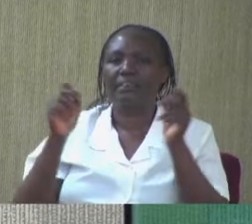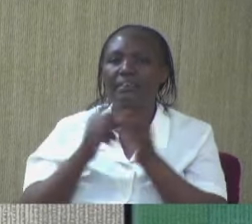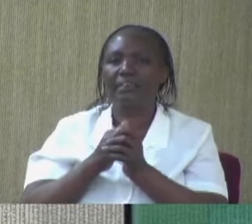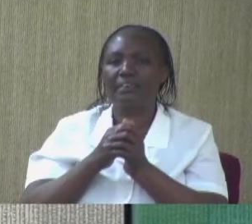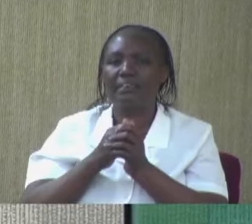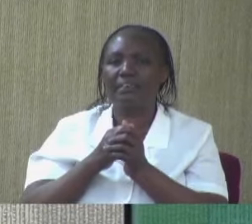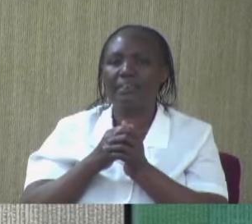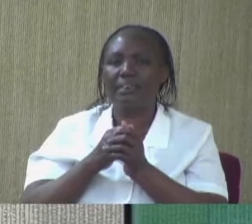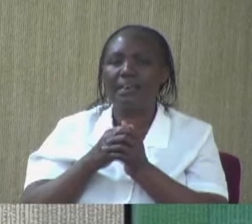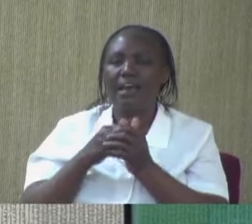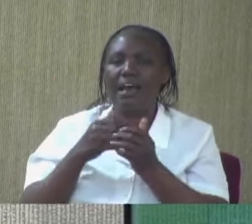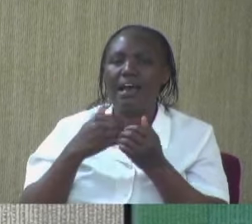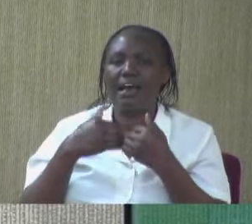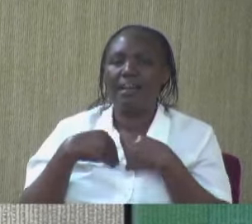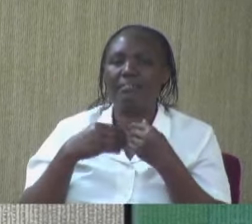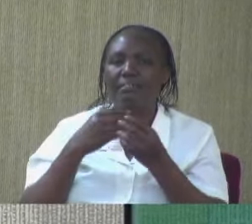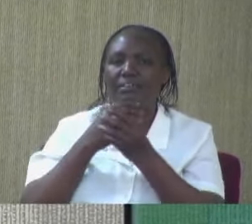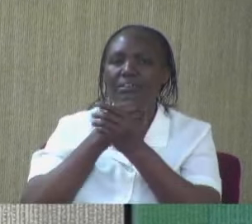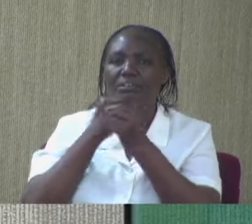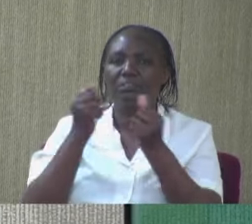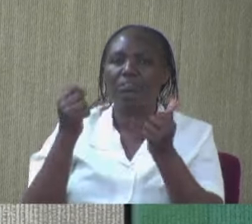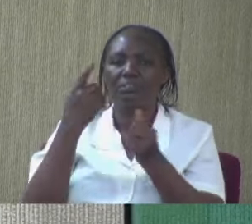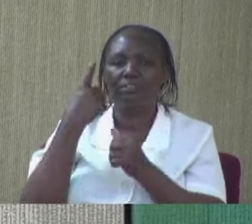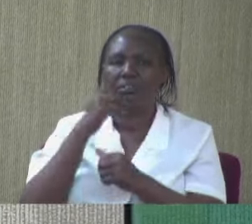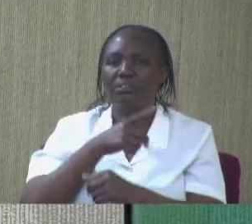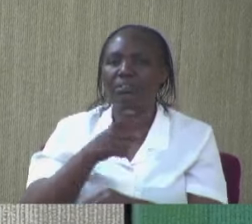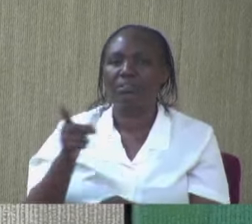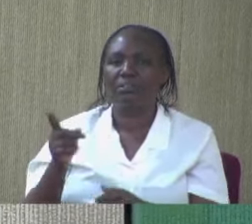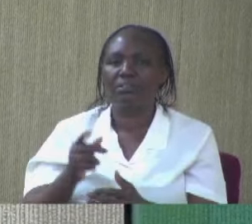I have a solution for you.